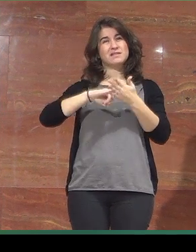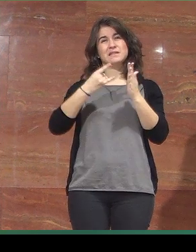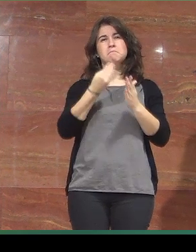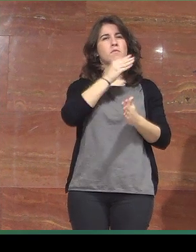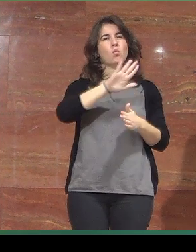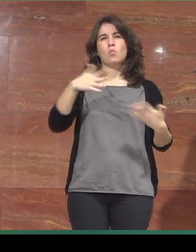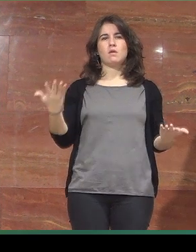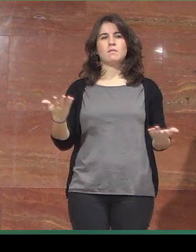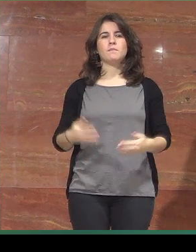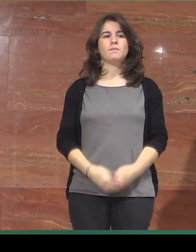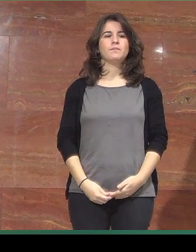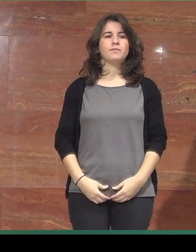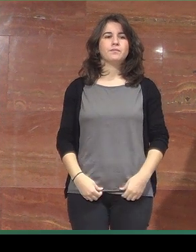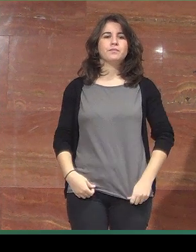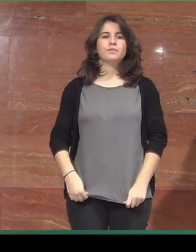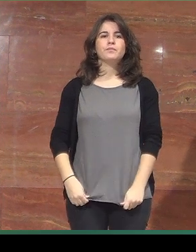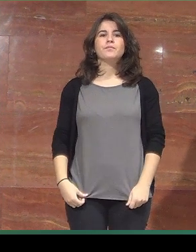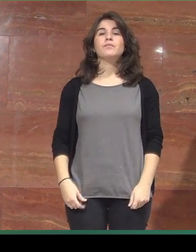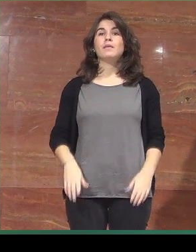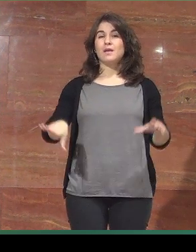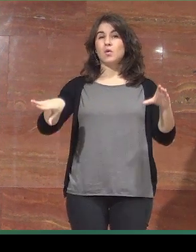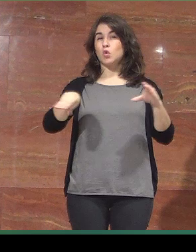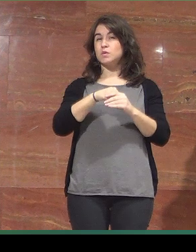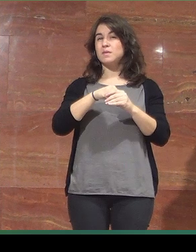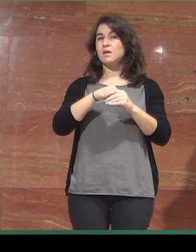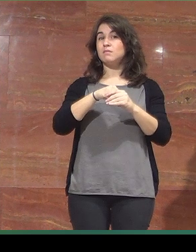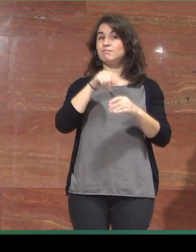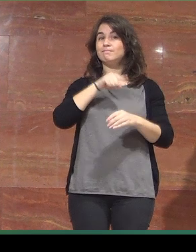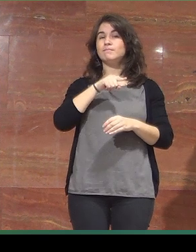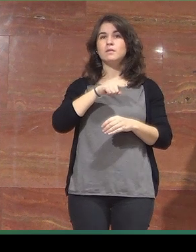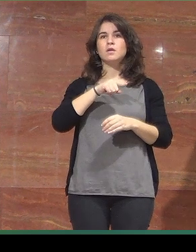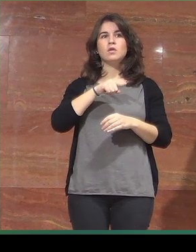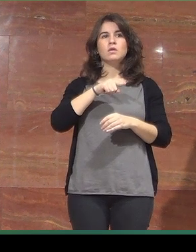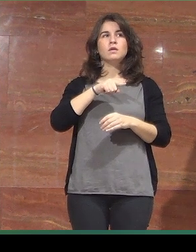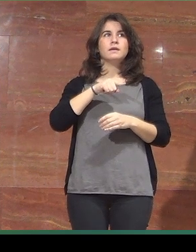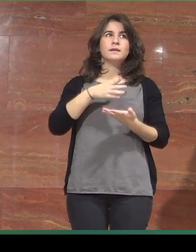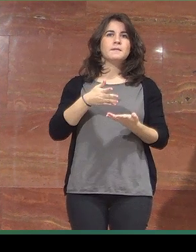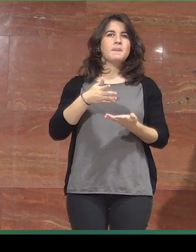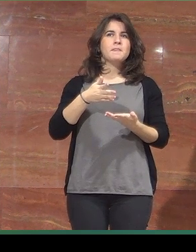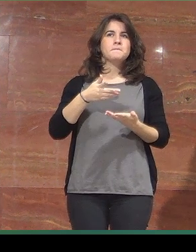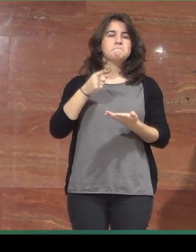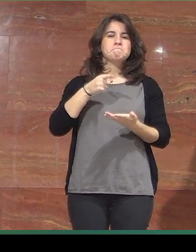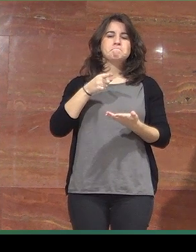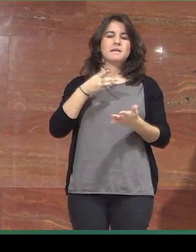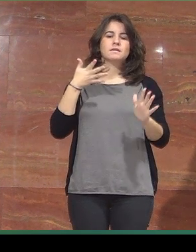So inclusivity isn't just about a single